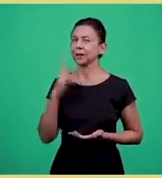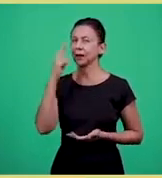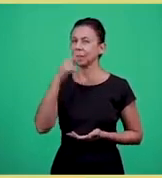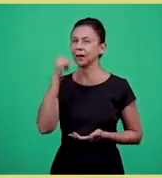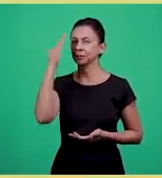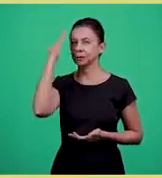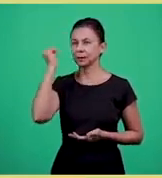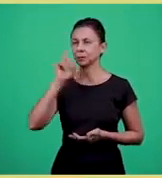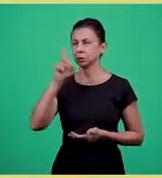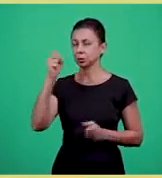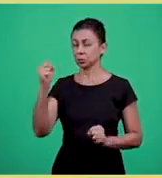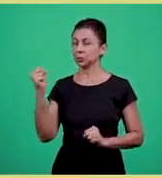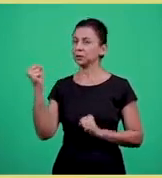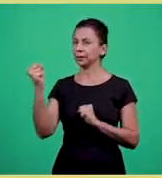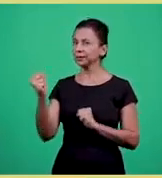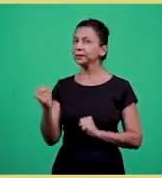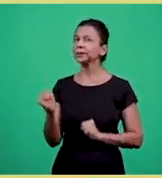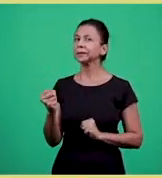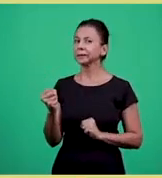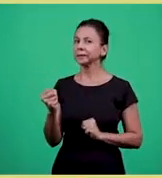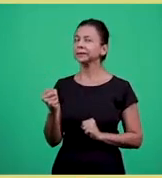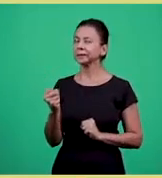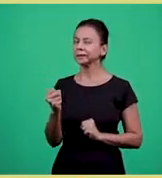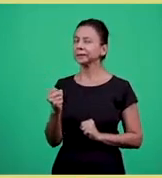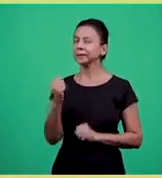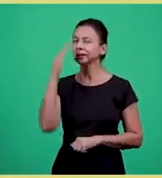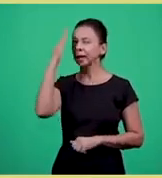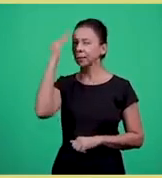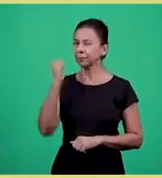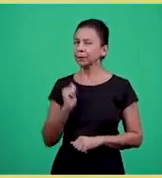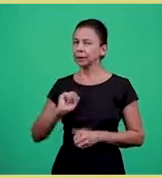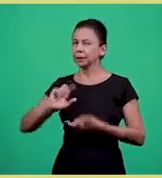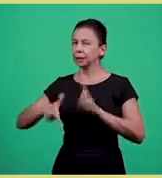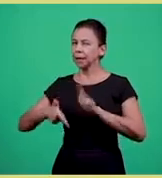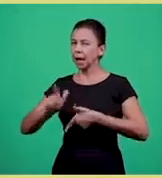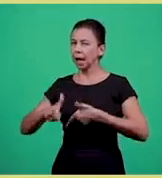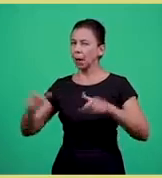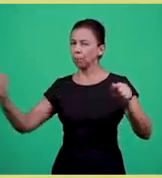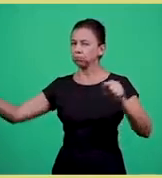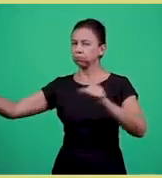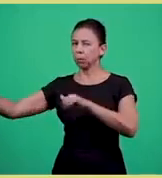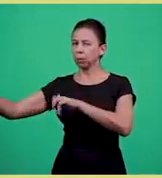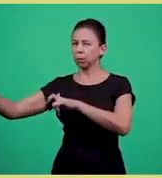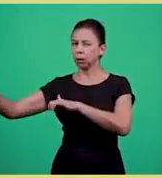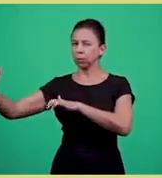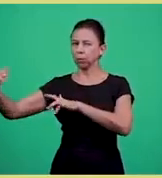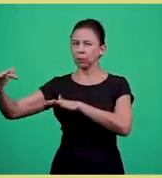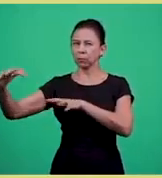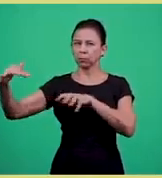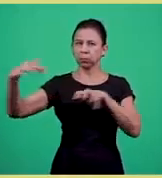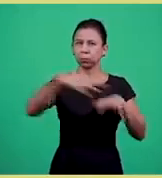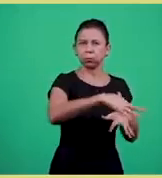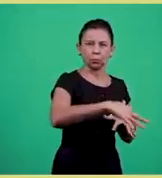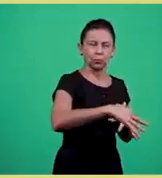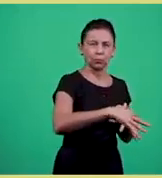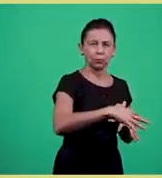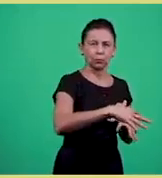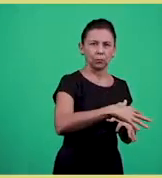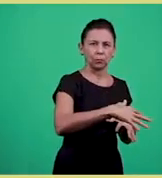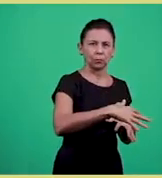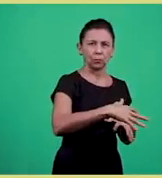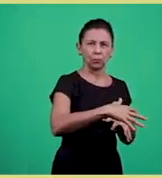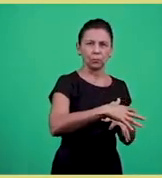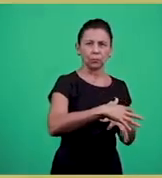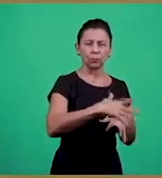city, I want me and my family to be saved. She asked them for